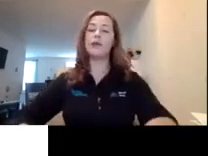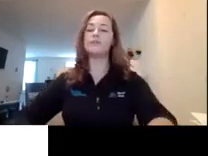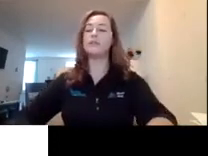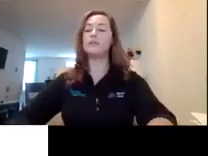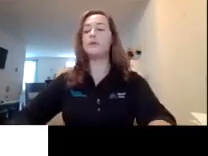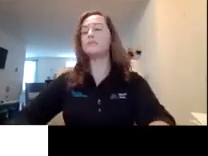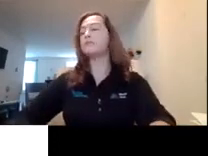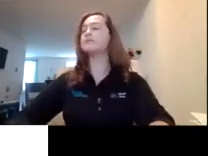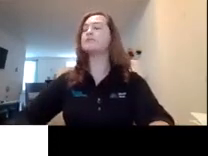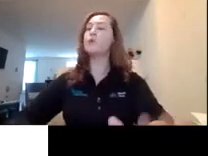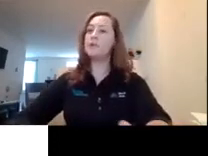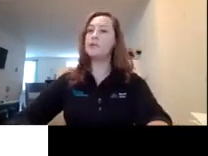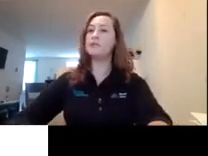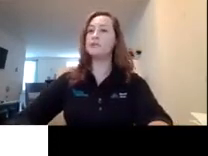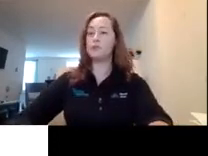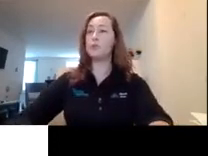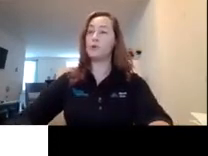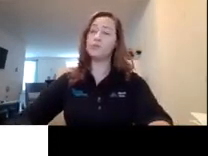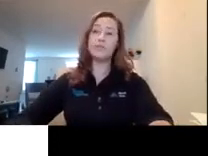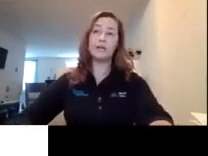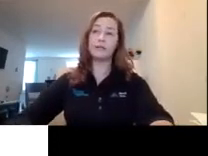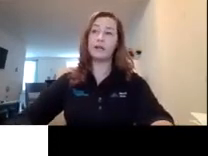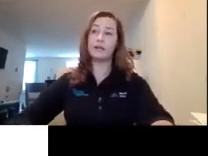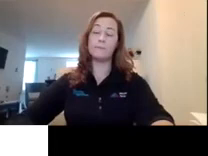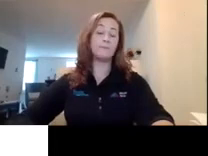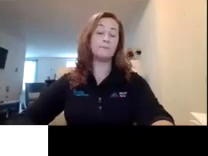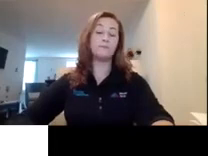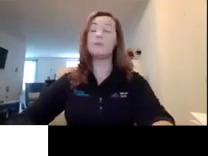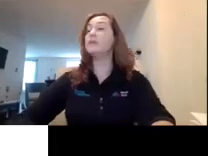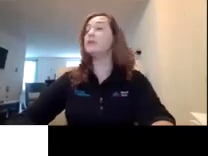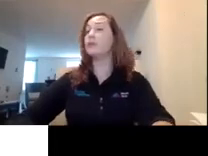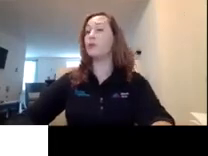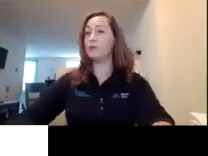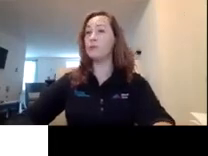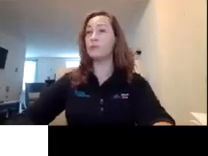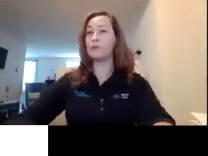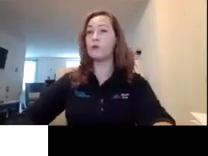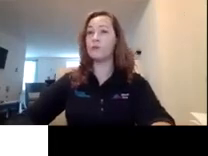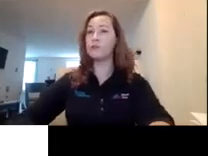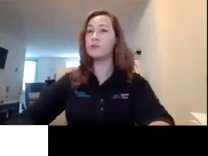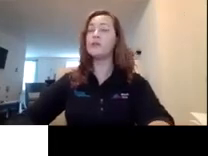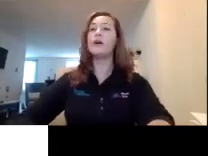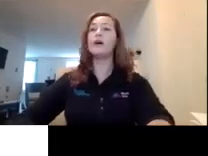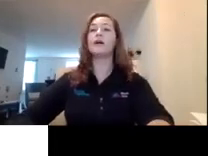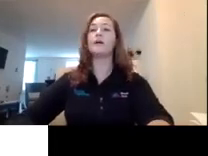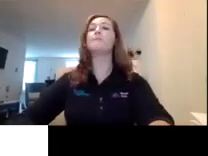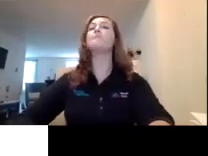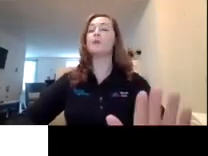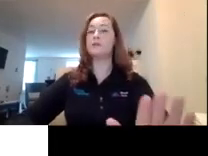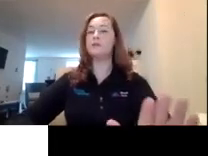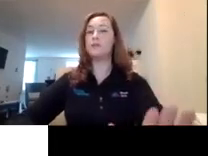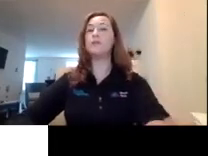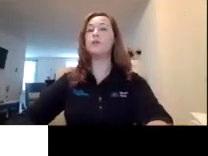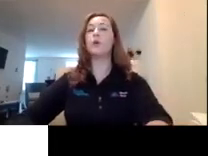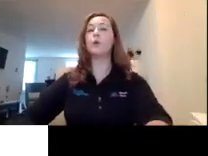this widely, but there's so many entry points that maybe not all of them were covered. But if you know that